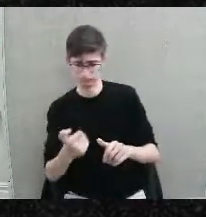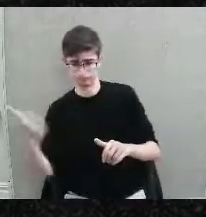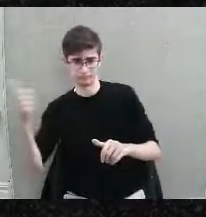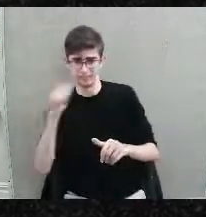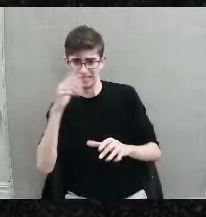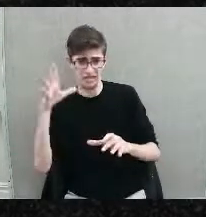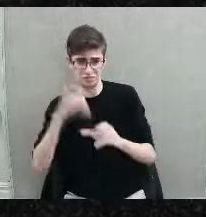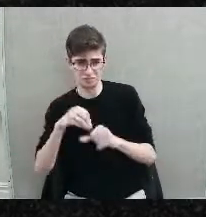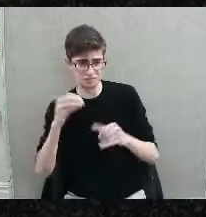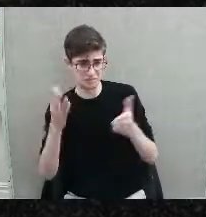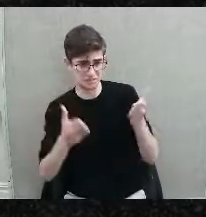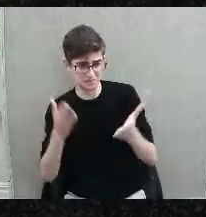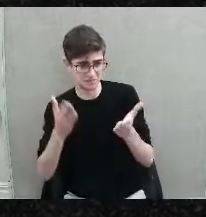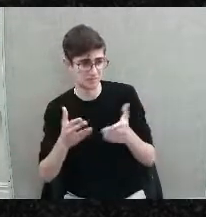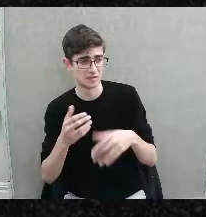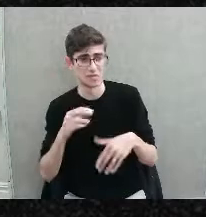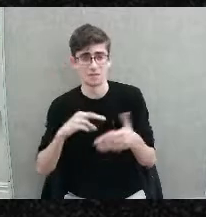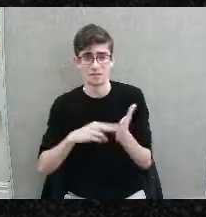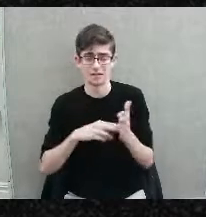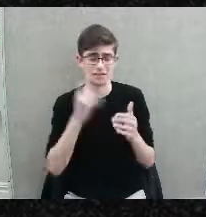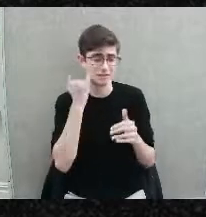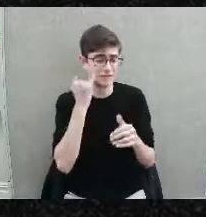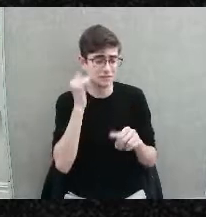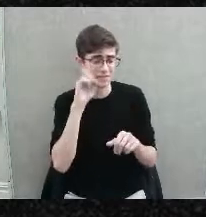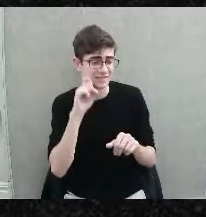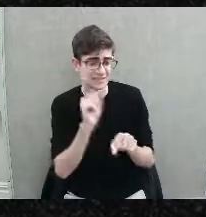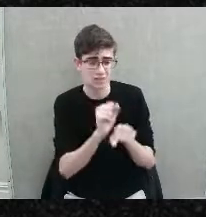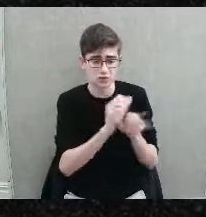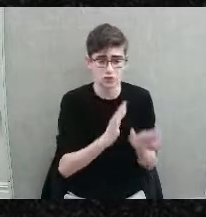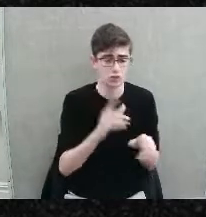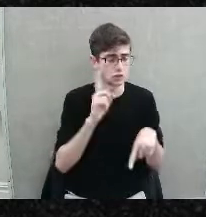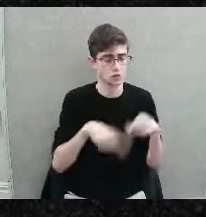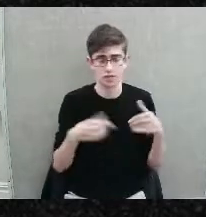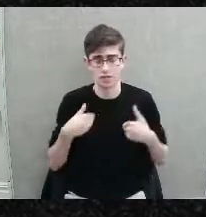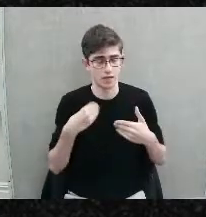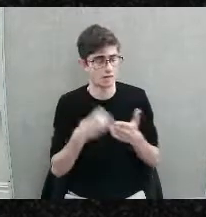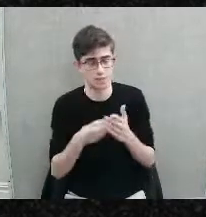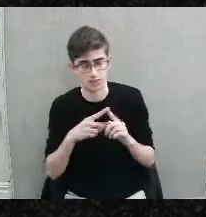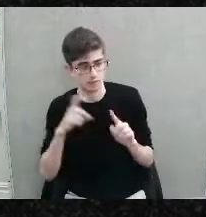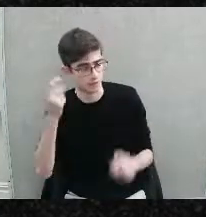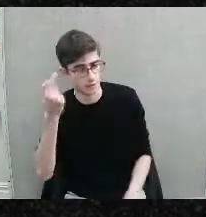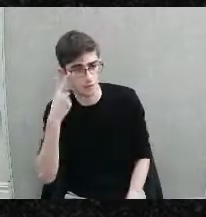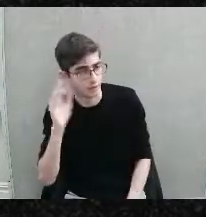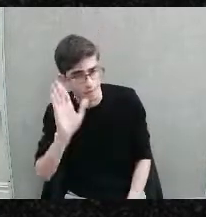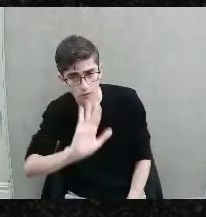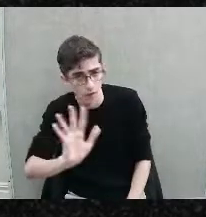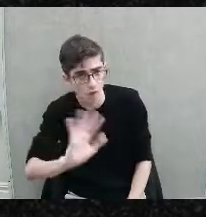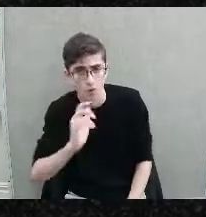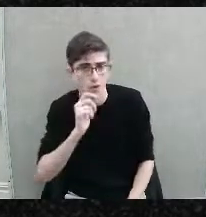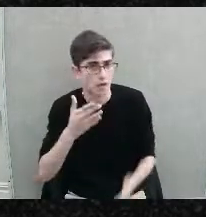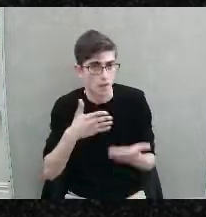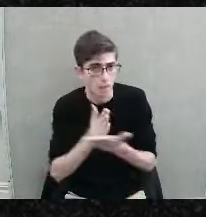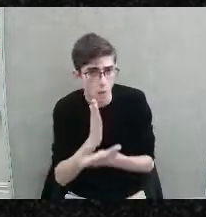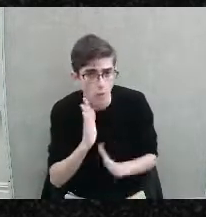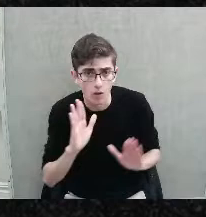them to the possibility of receiving those funds. Only